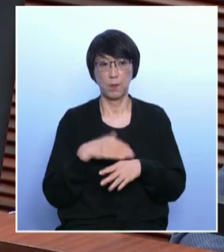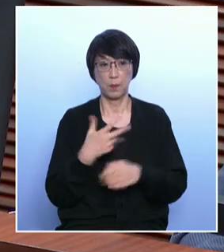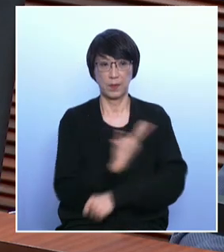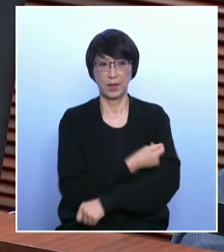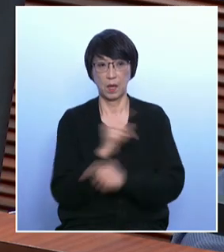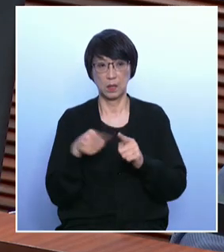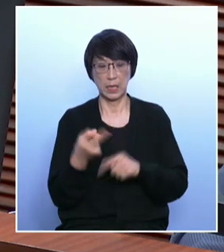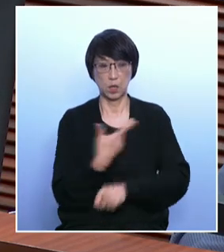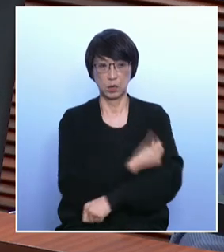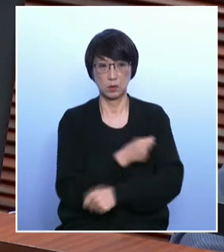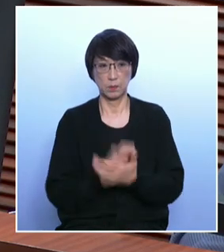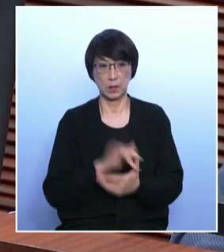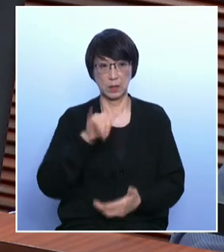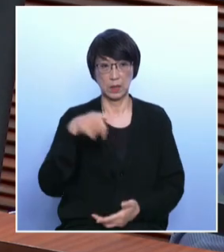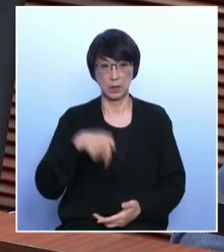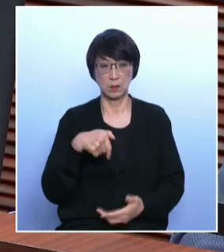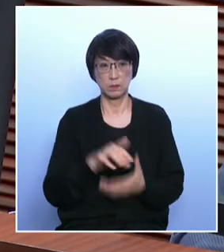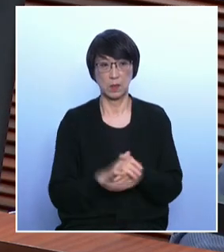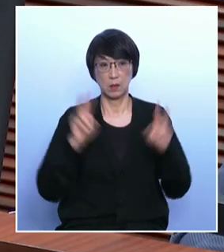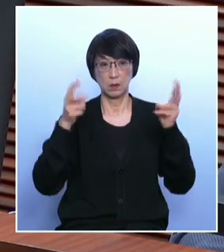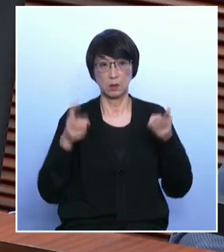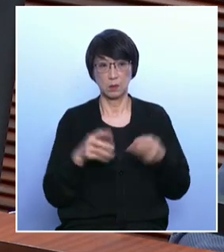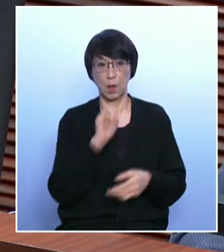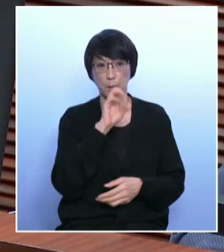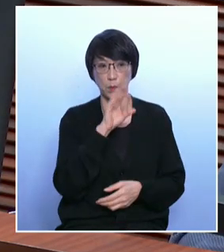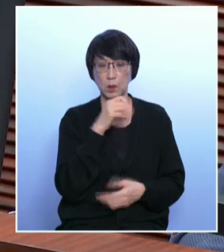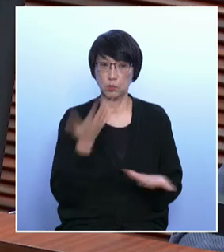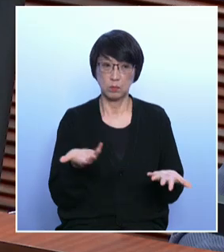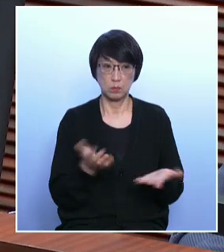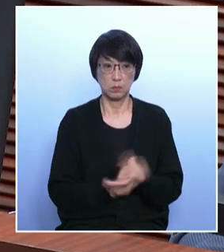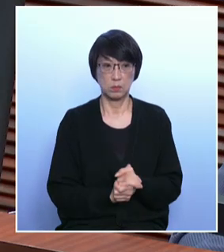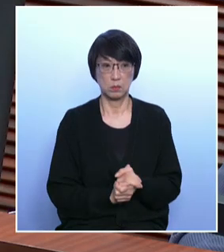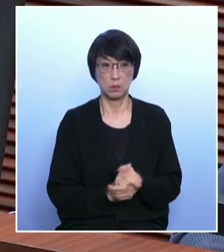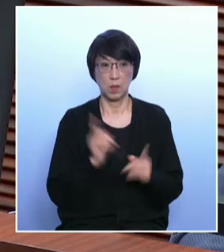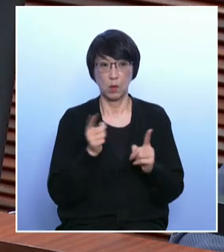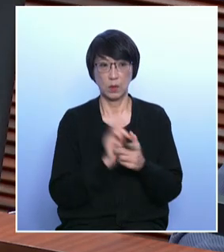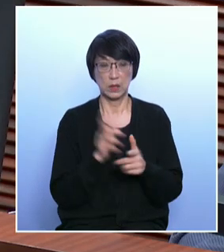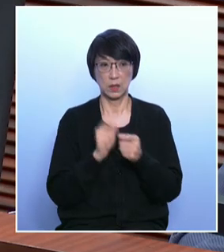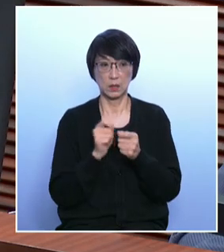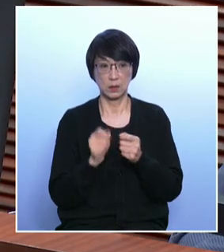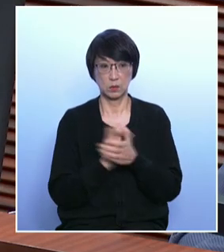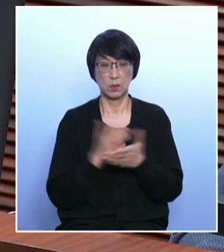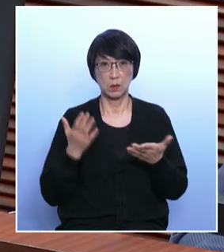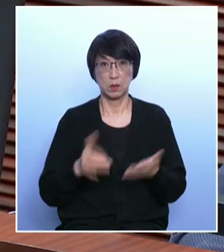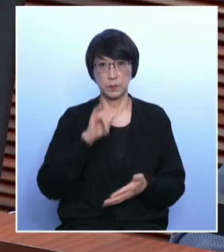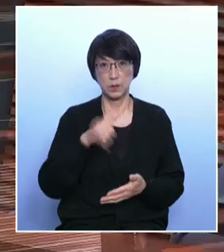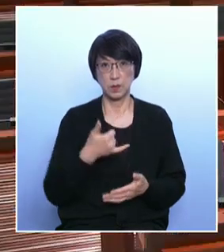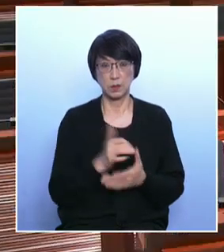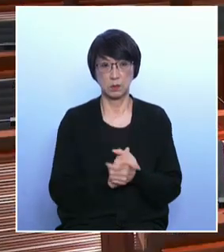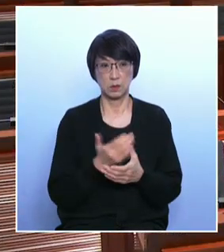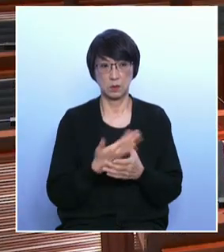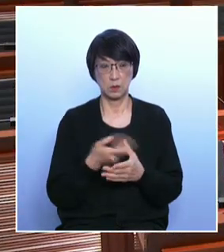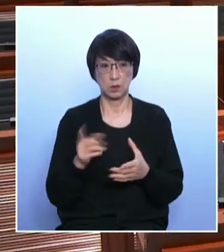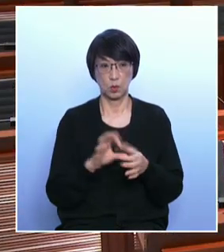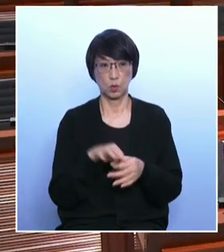hepatitis. So altogether, maybe 6 doses. That includes a DPT vaccine as well. So, would you brief us on